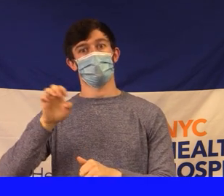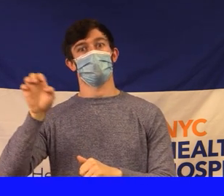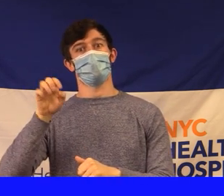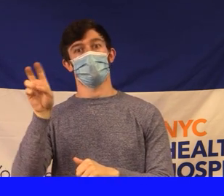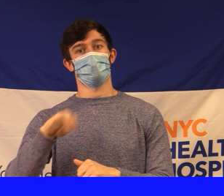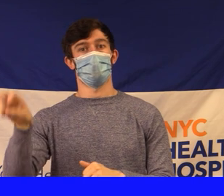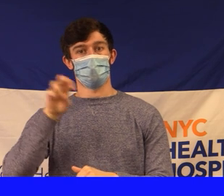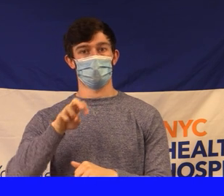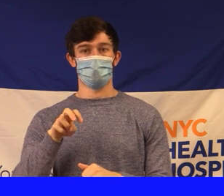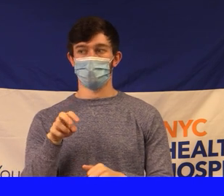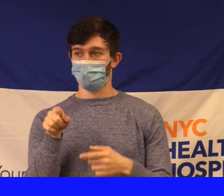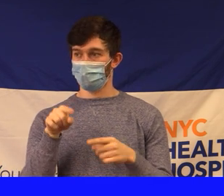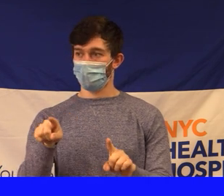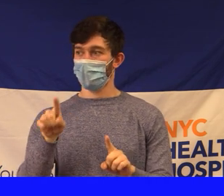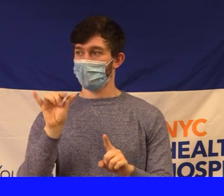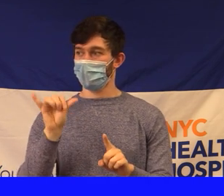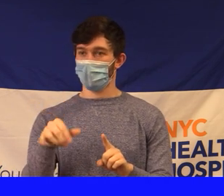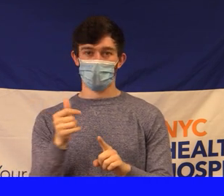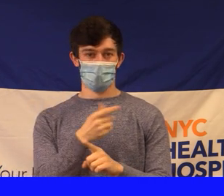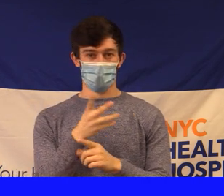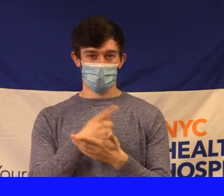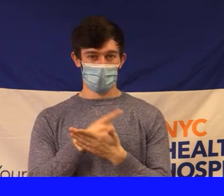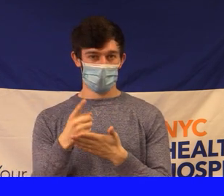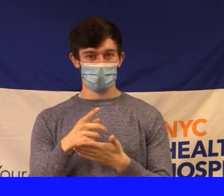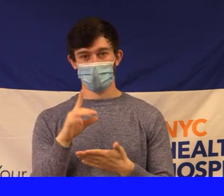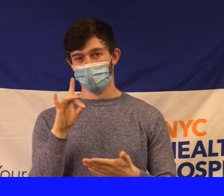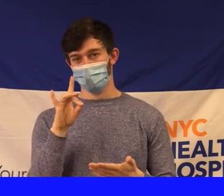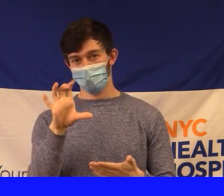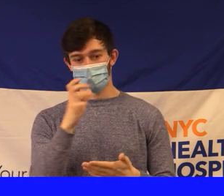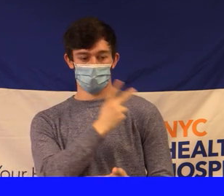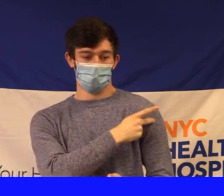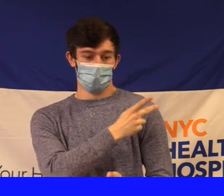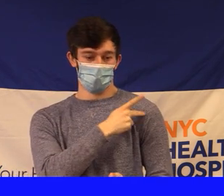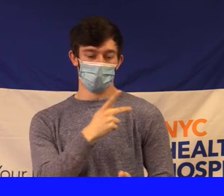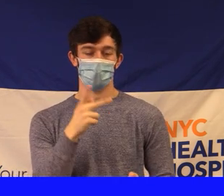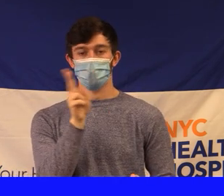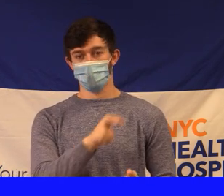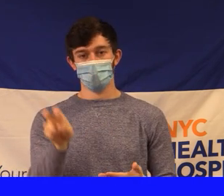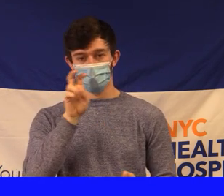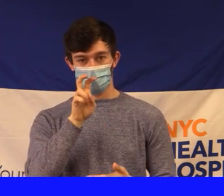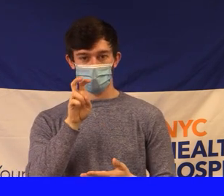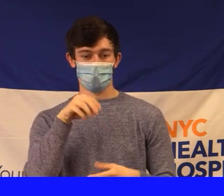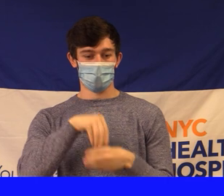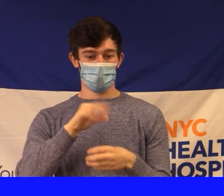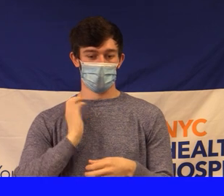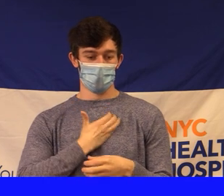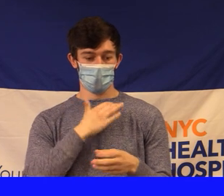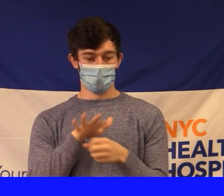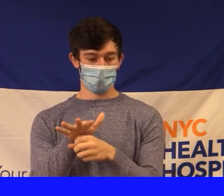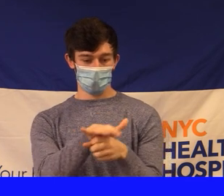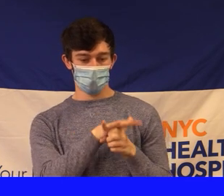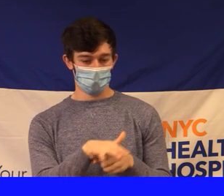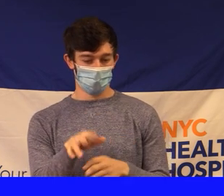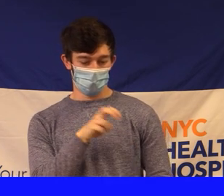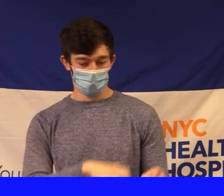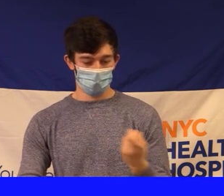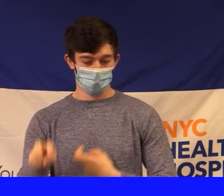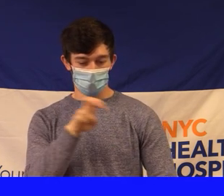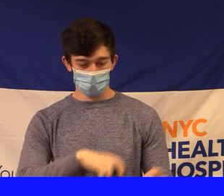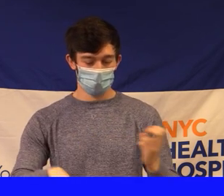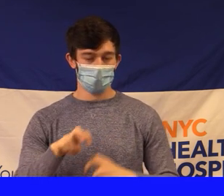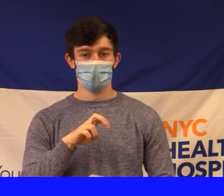did, over the course of a few weeks, 800 patient transfers between our facilities. The highest volume week